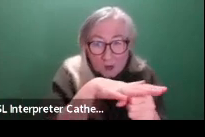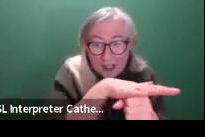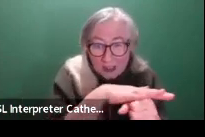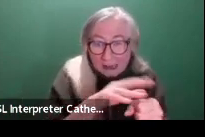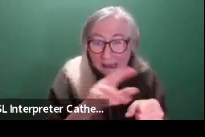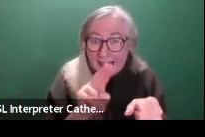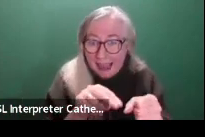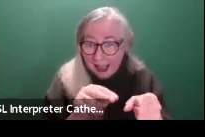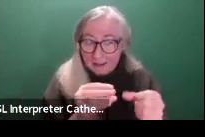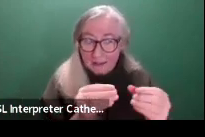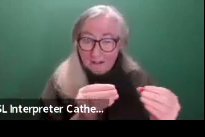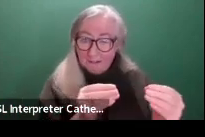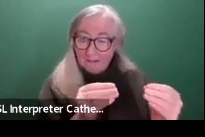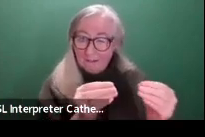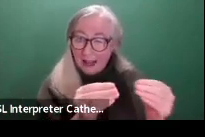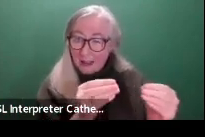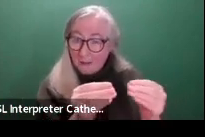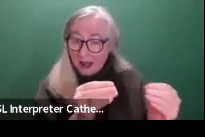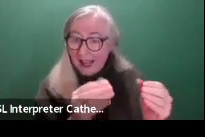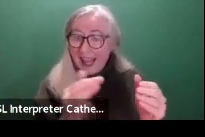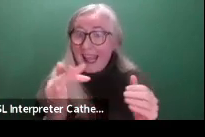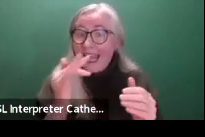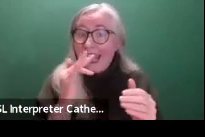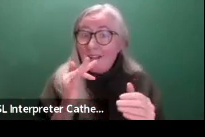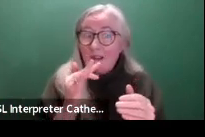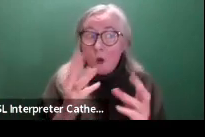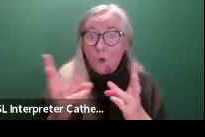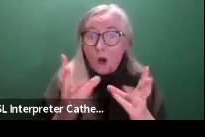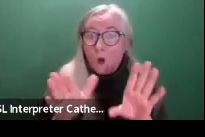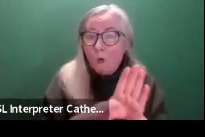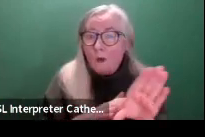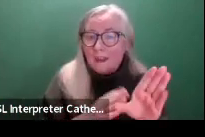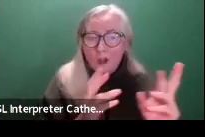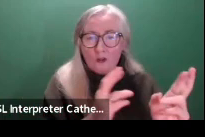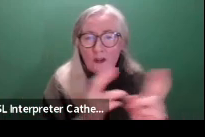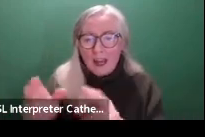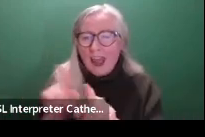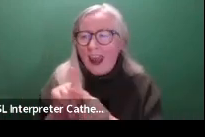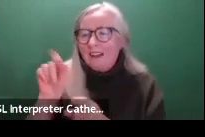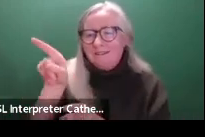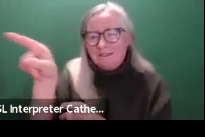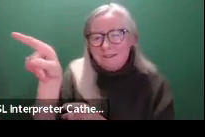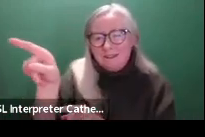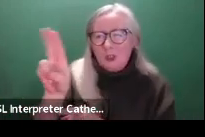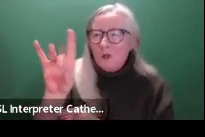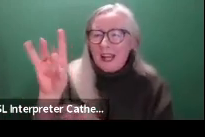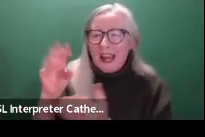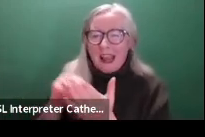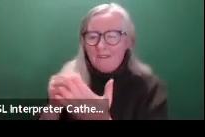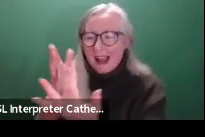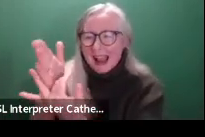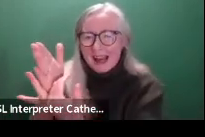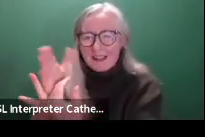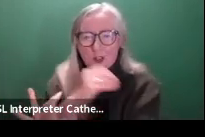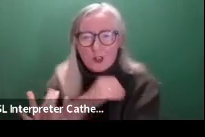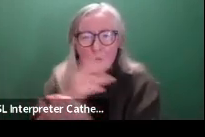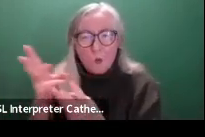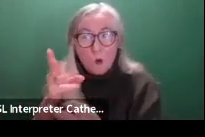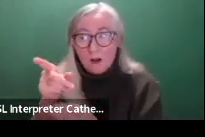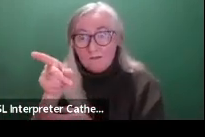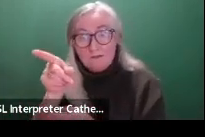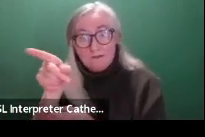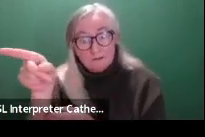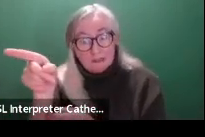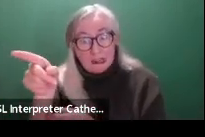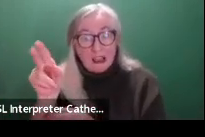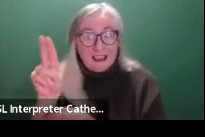flexible. If it's someone that they're working with regularly, maybe in an access to work settings, an employment setting, it could be that they have